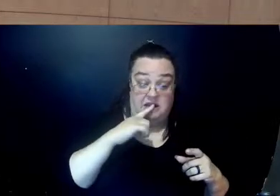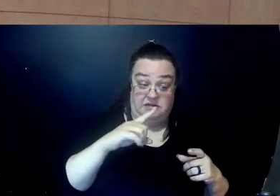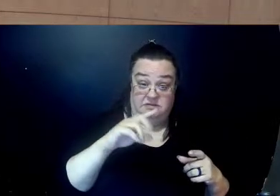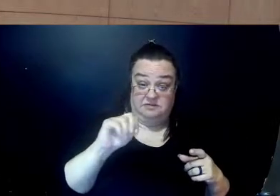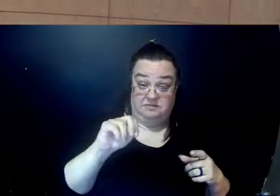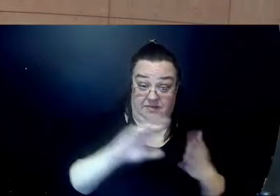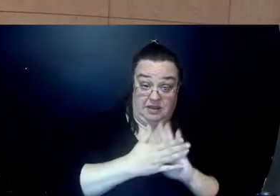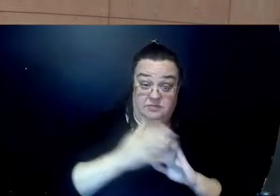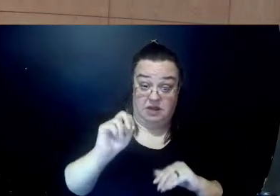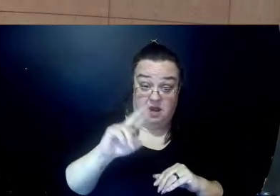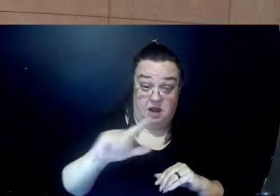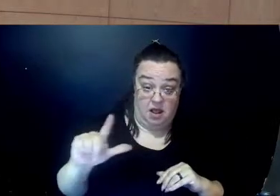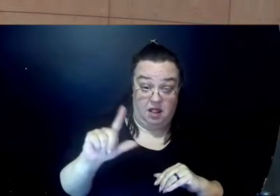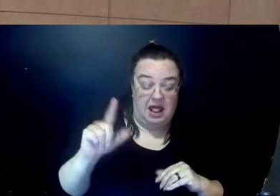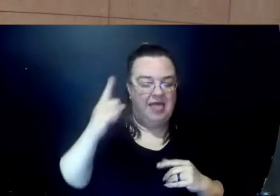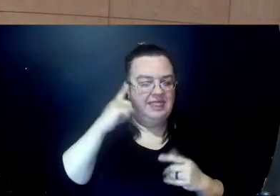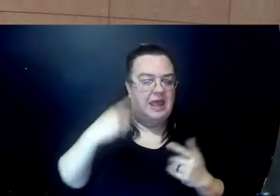Yeah.